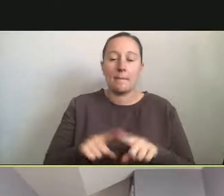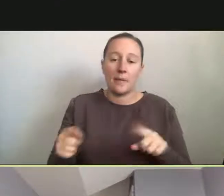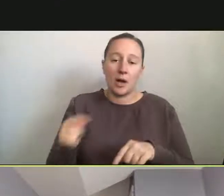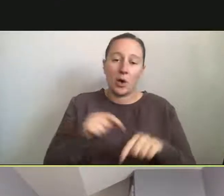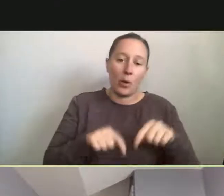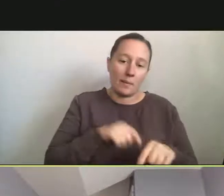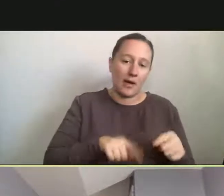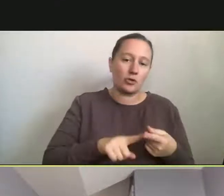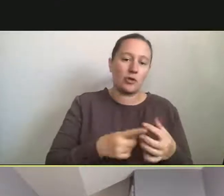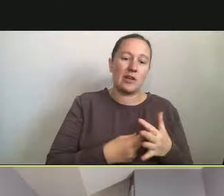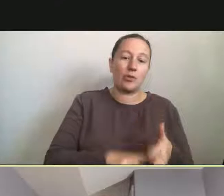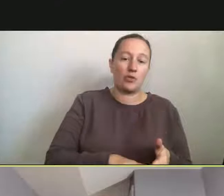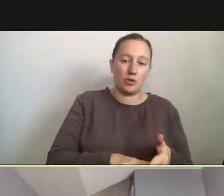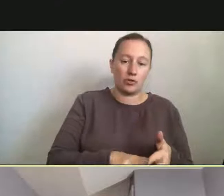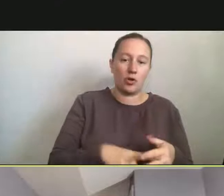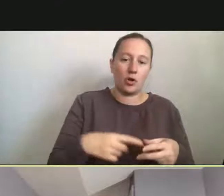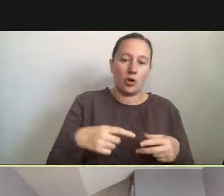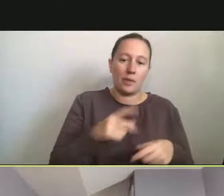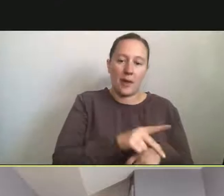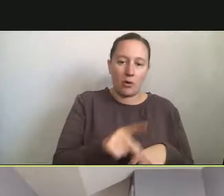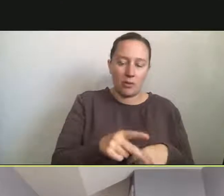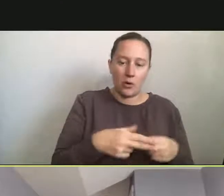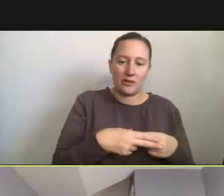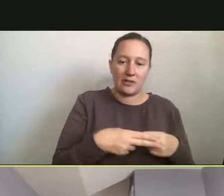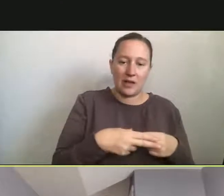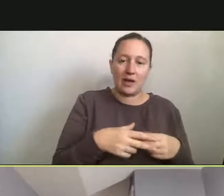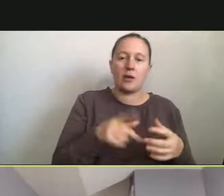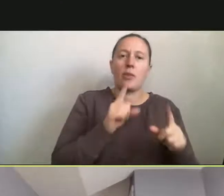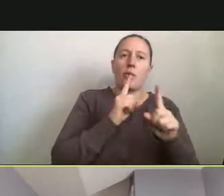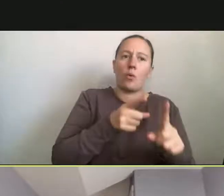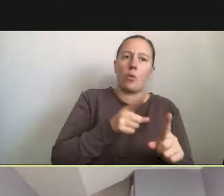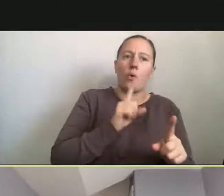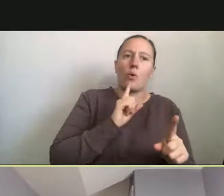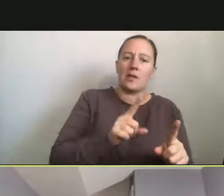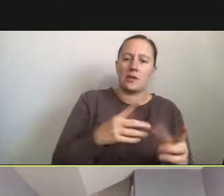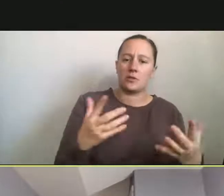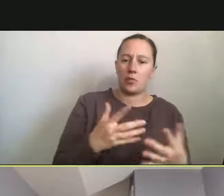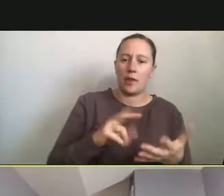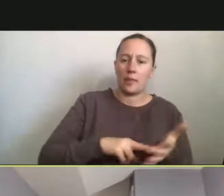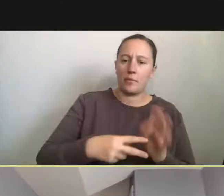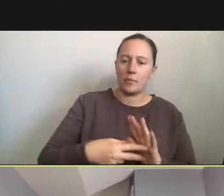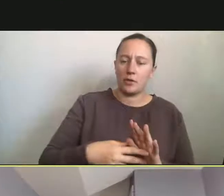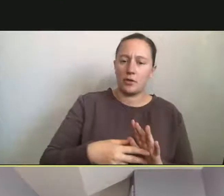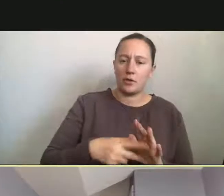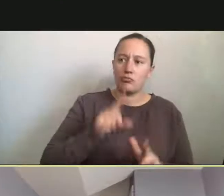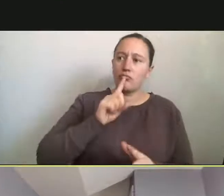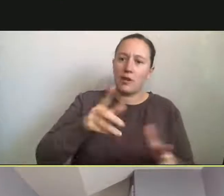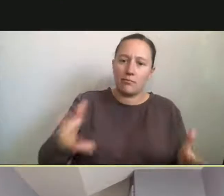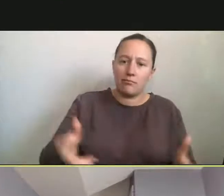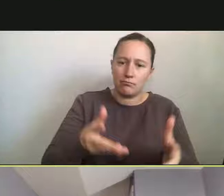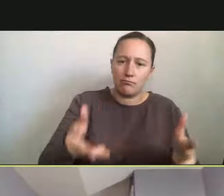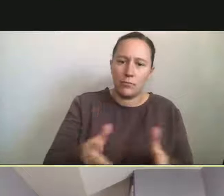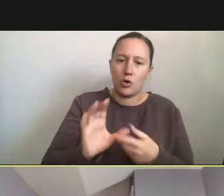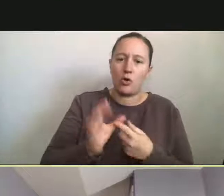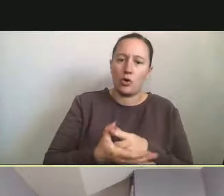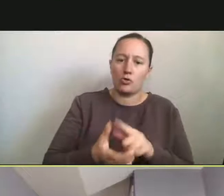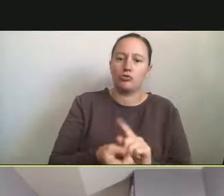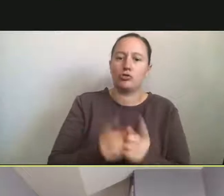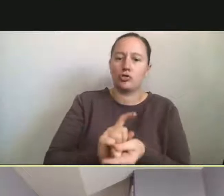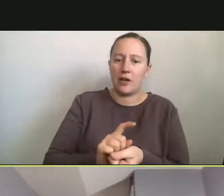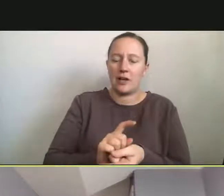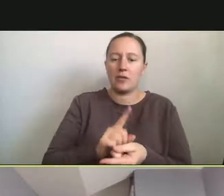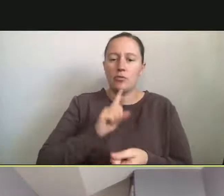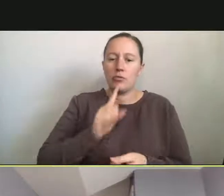of original slide about the goals of data sharing, the purpose of all of this is really to try and foster a cultural change